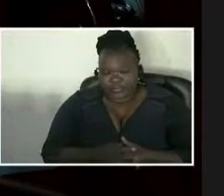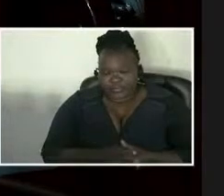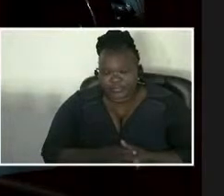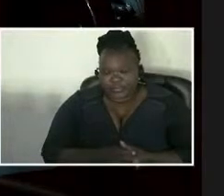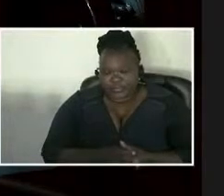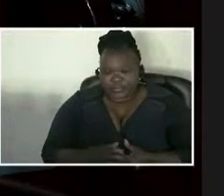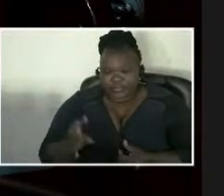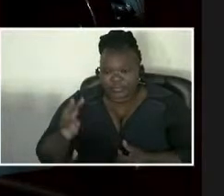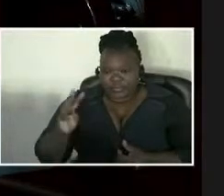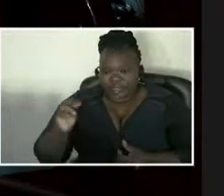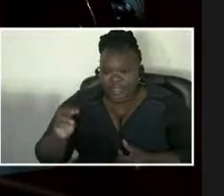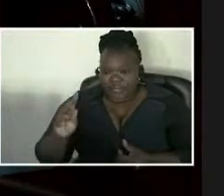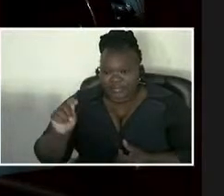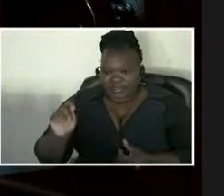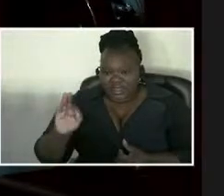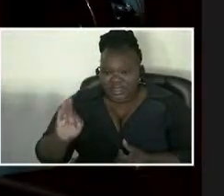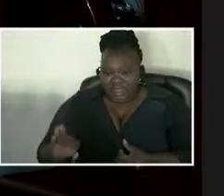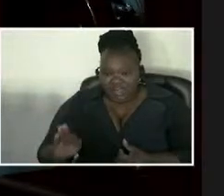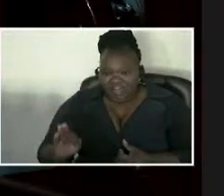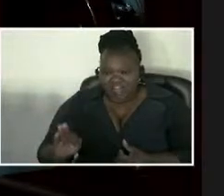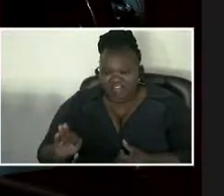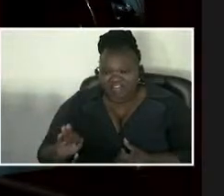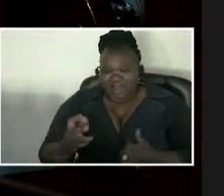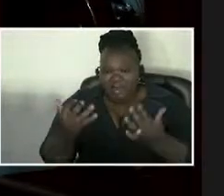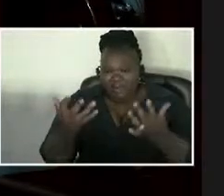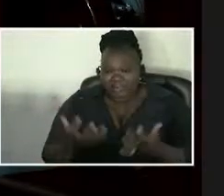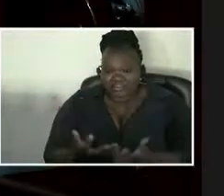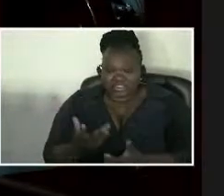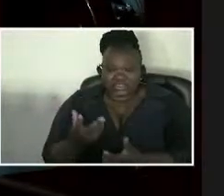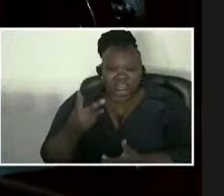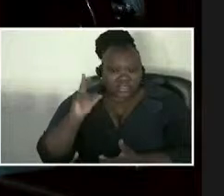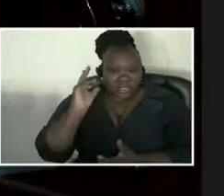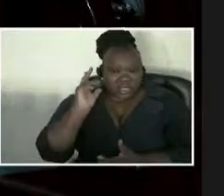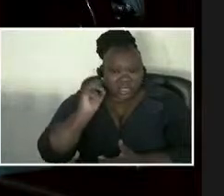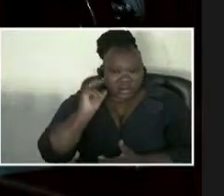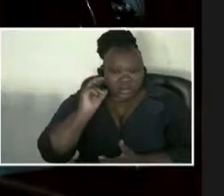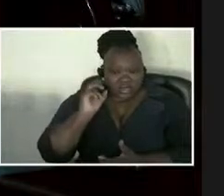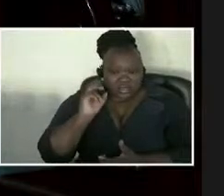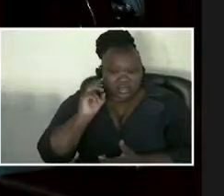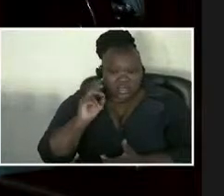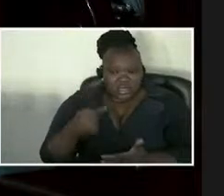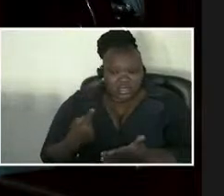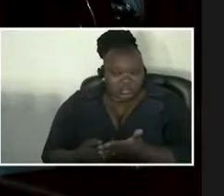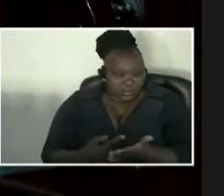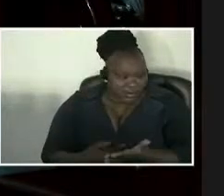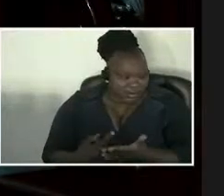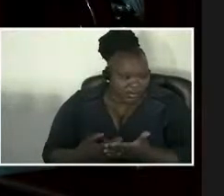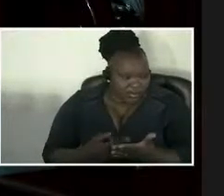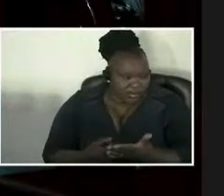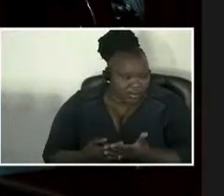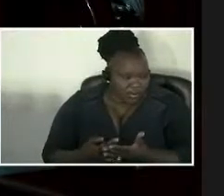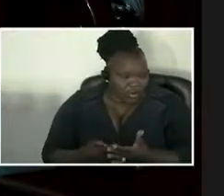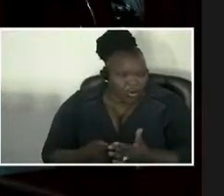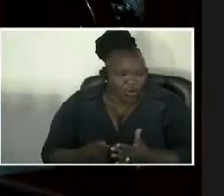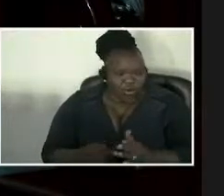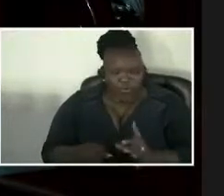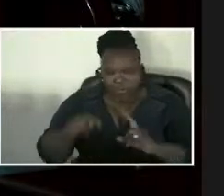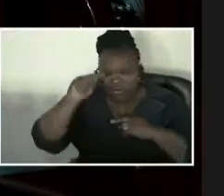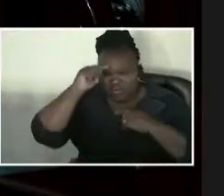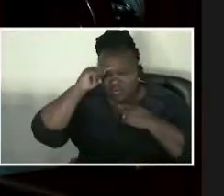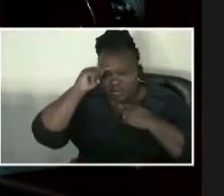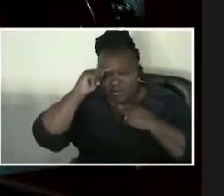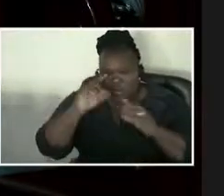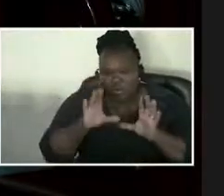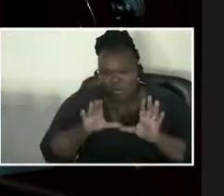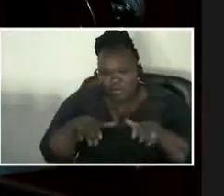the mtf budget hearings presentations to the finance portfolio committee that was done on the 8th of